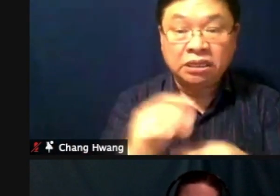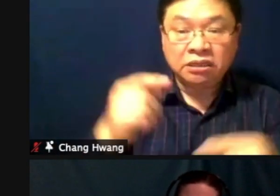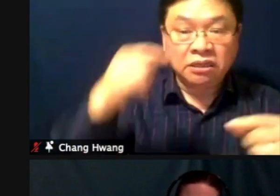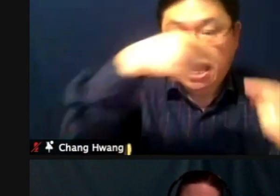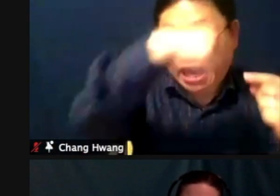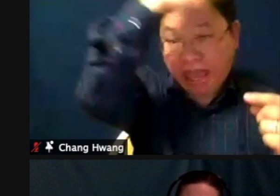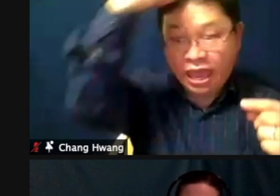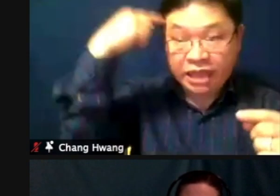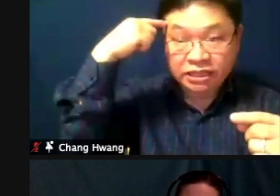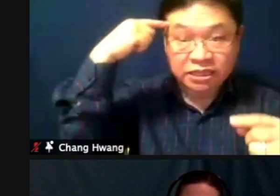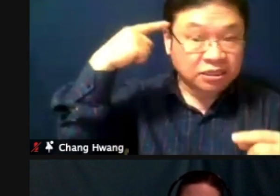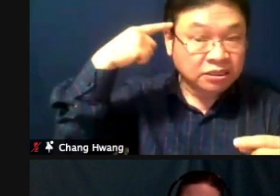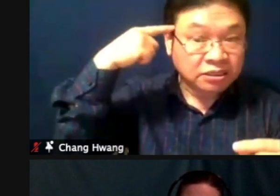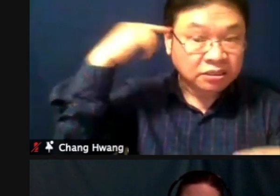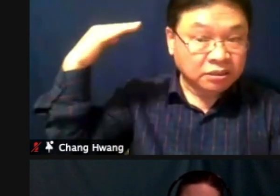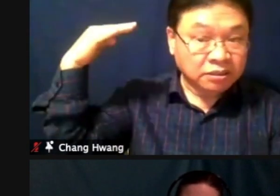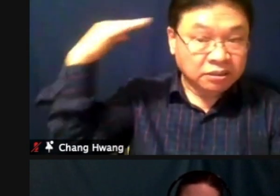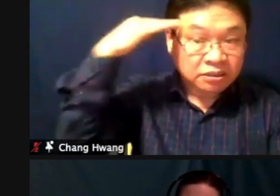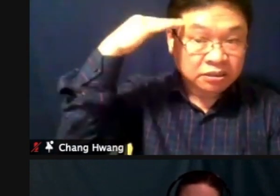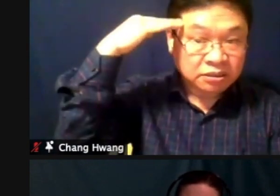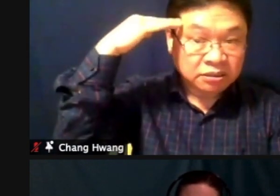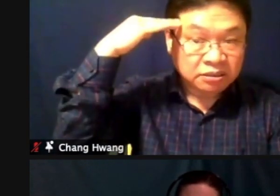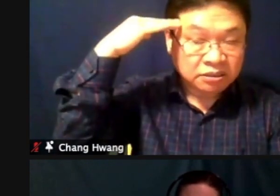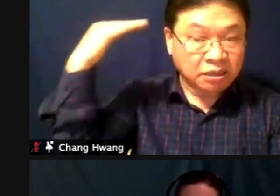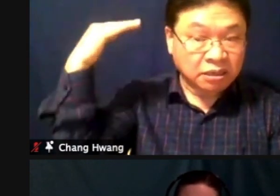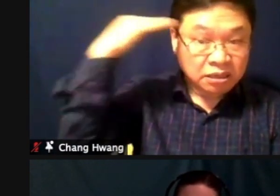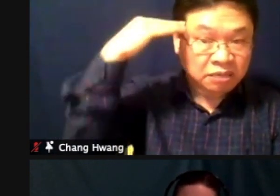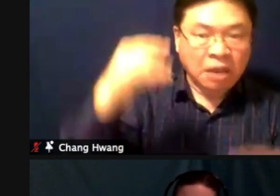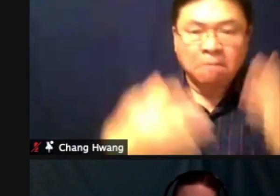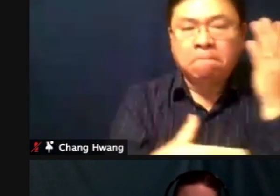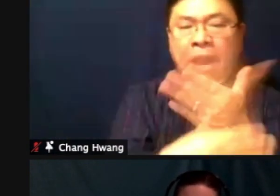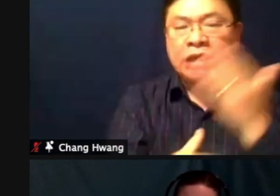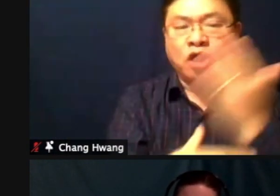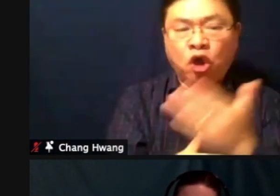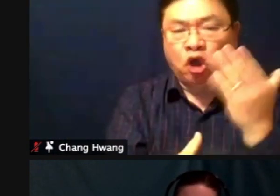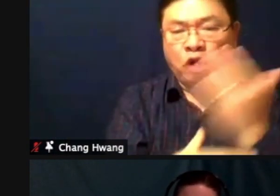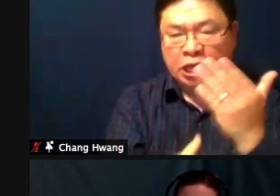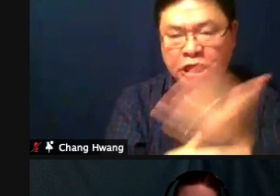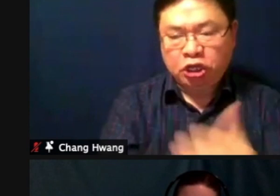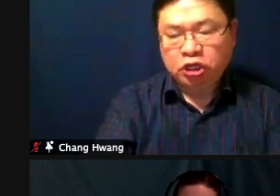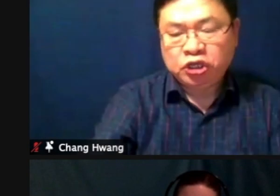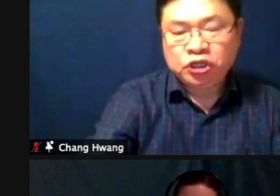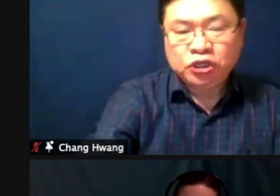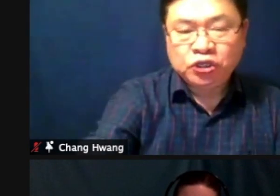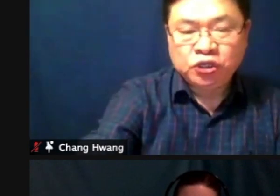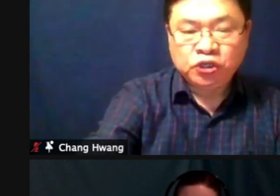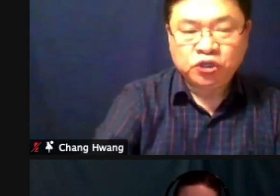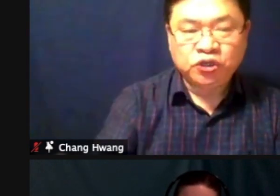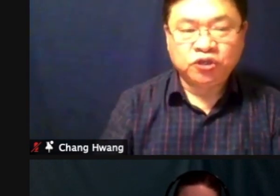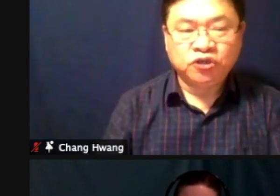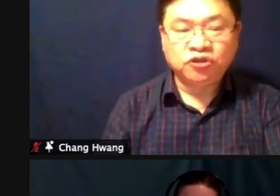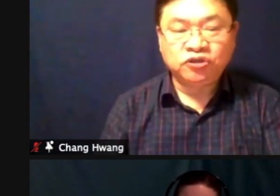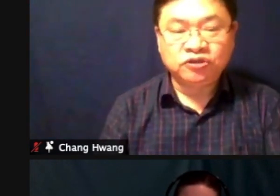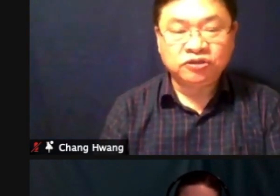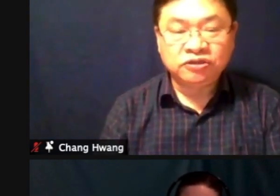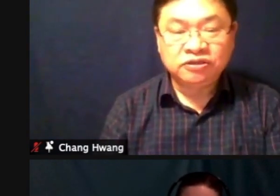We've got another one. Here's brother. So it's located on the head, moves inward. Oh, bother.